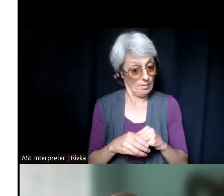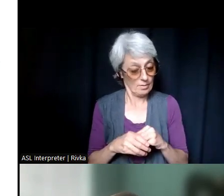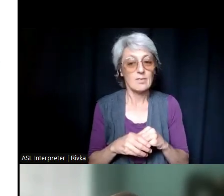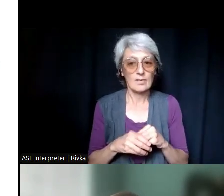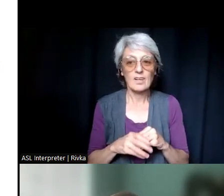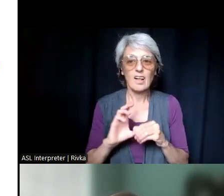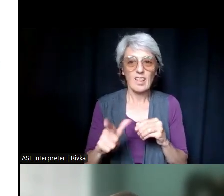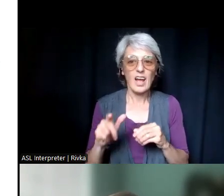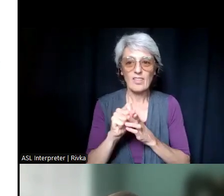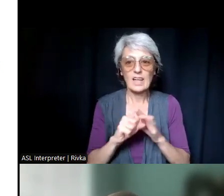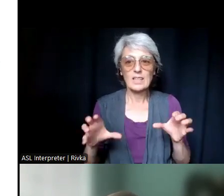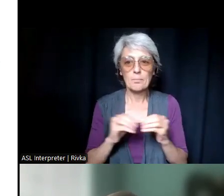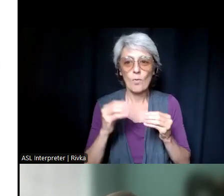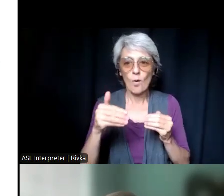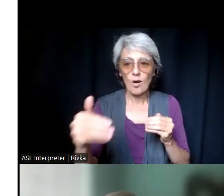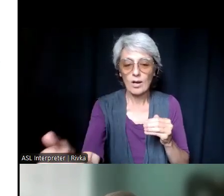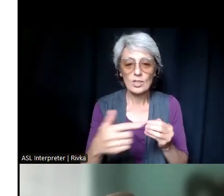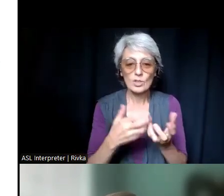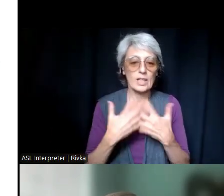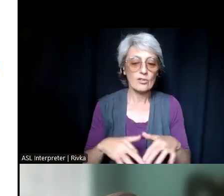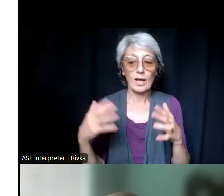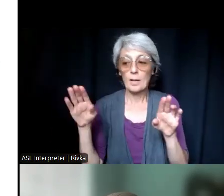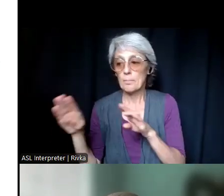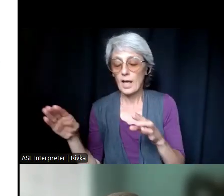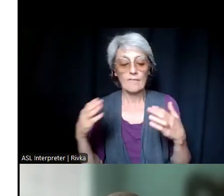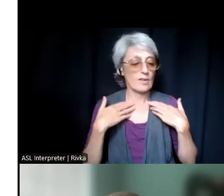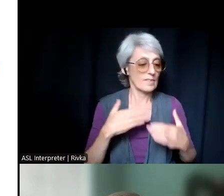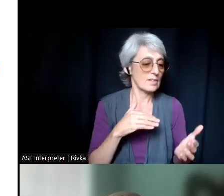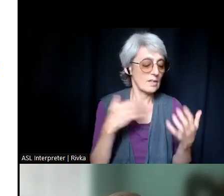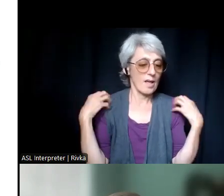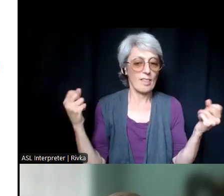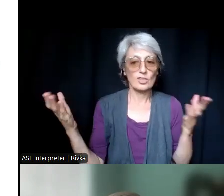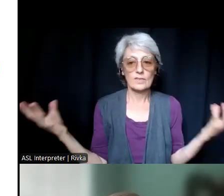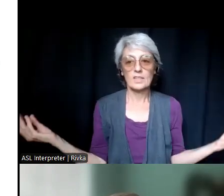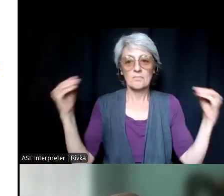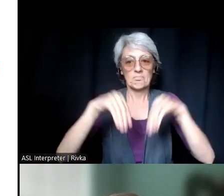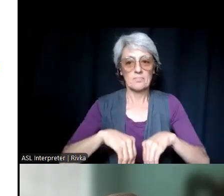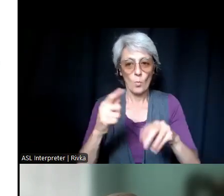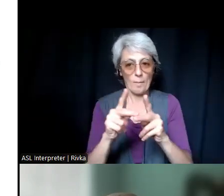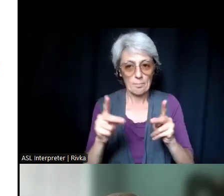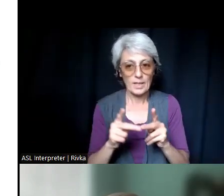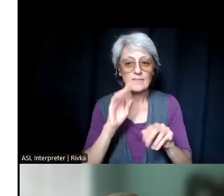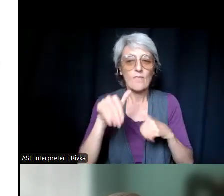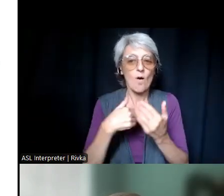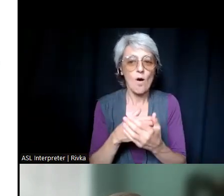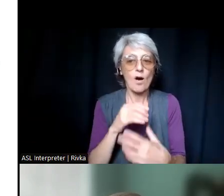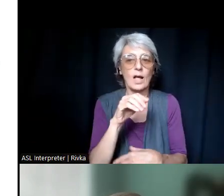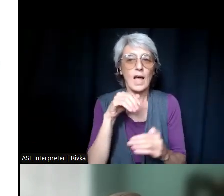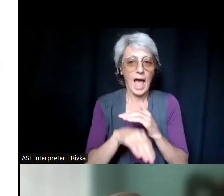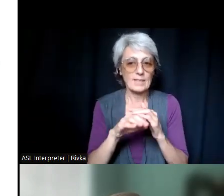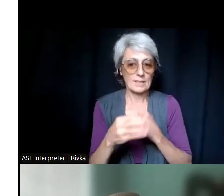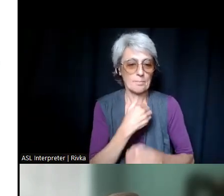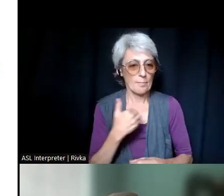integrate behavioral health and physical health services for all Access members. In 2018,